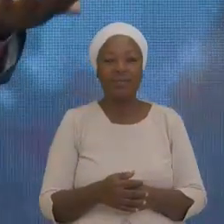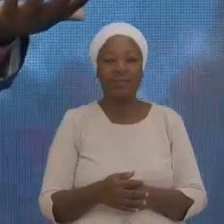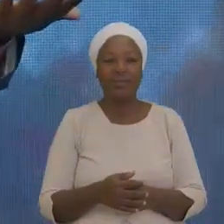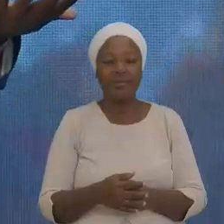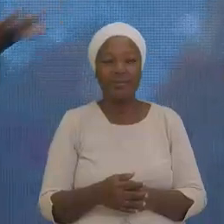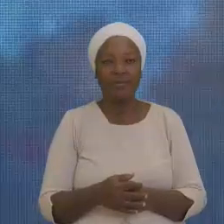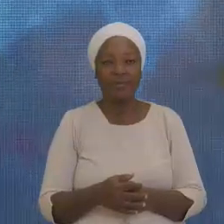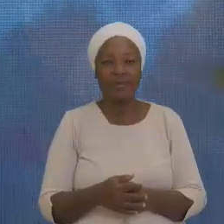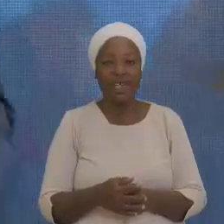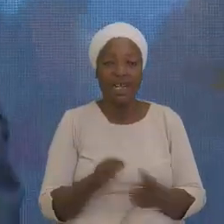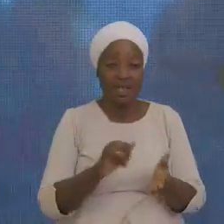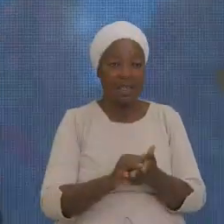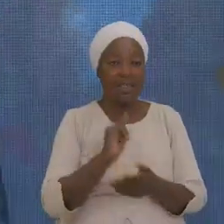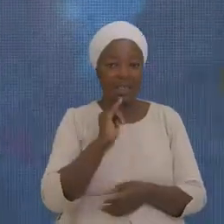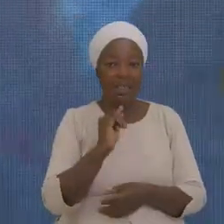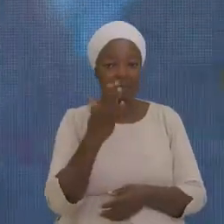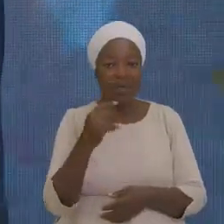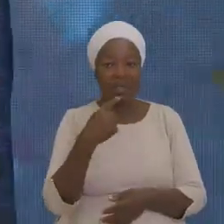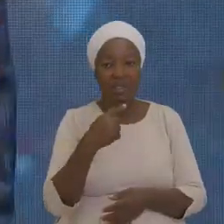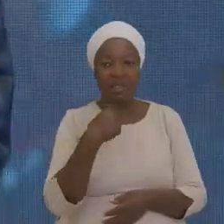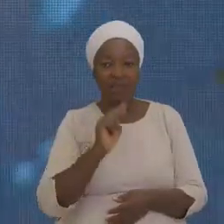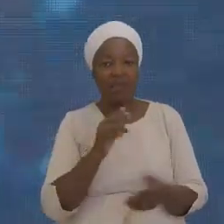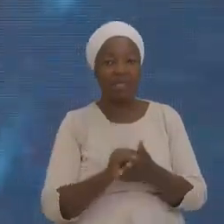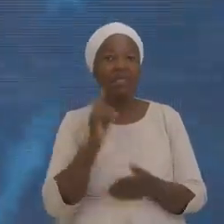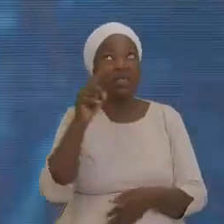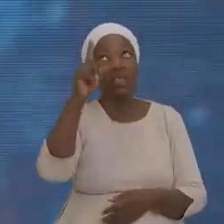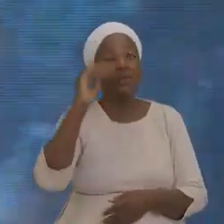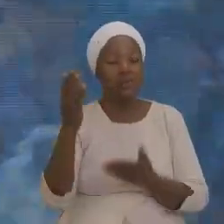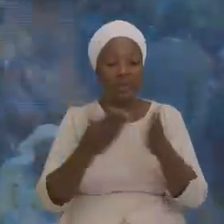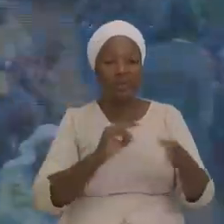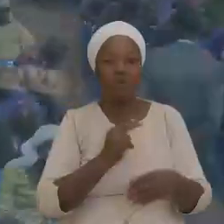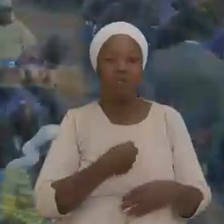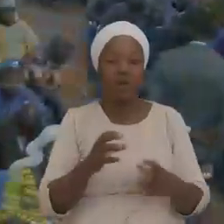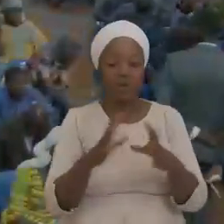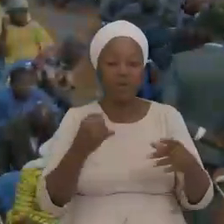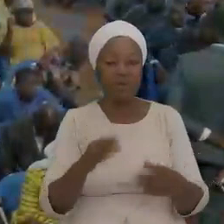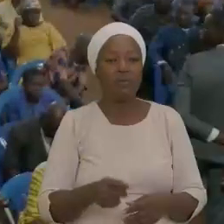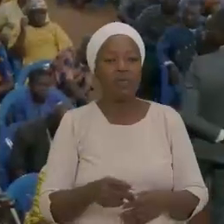That's why he says he'll bring us abundance of peace and truth.